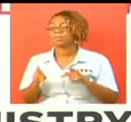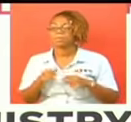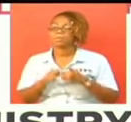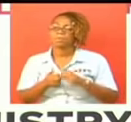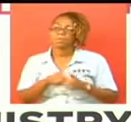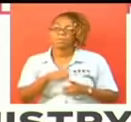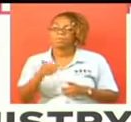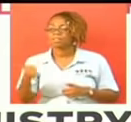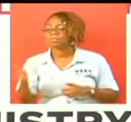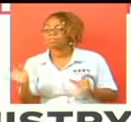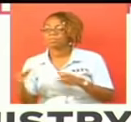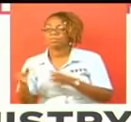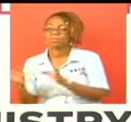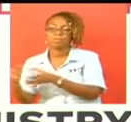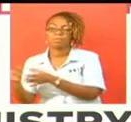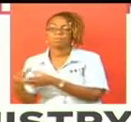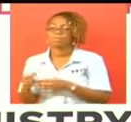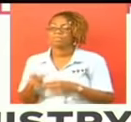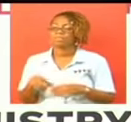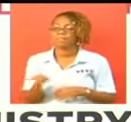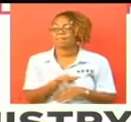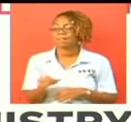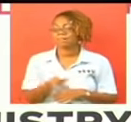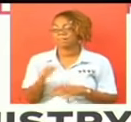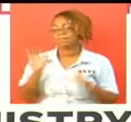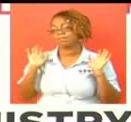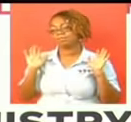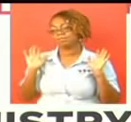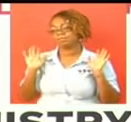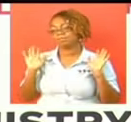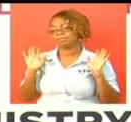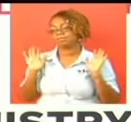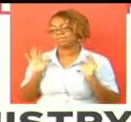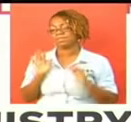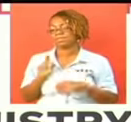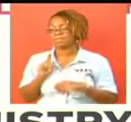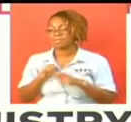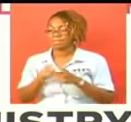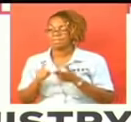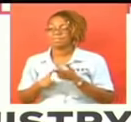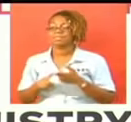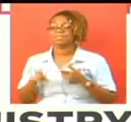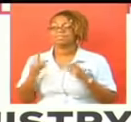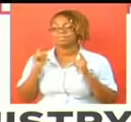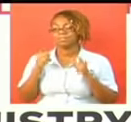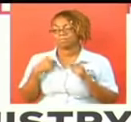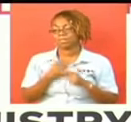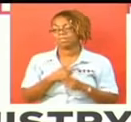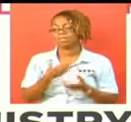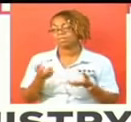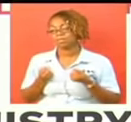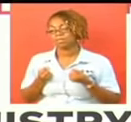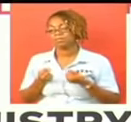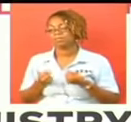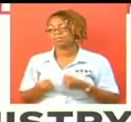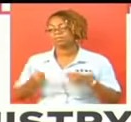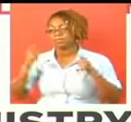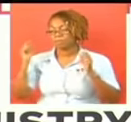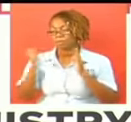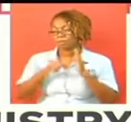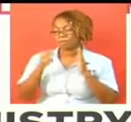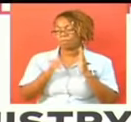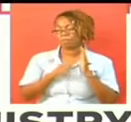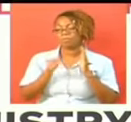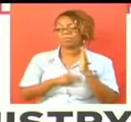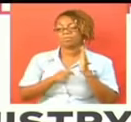so that we can accelerate the rate of decline of transmission. So this